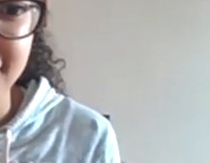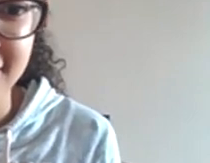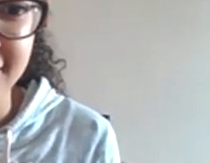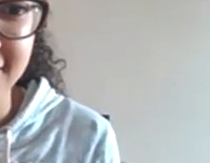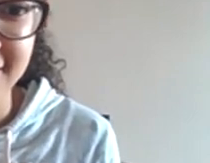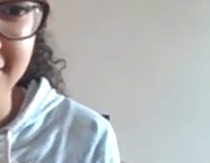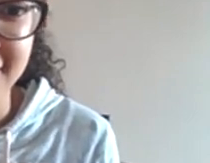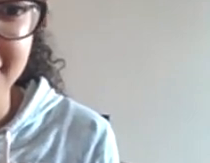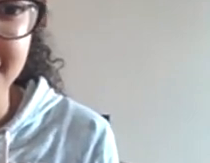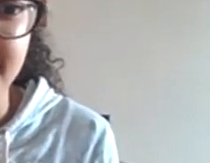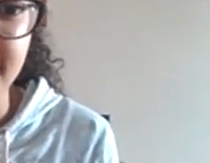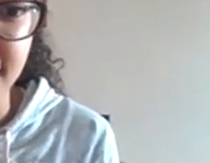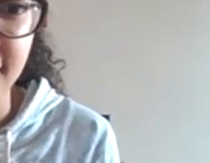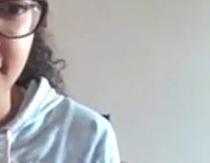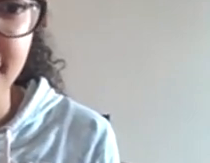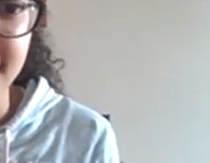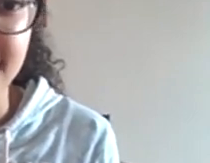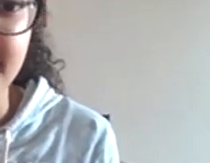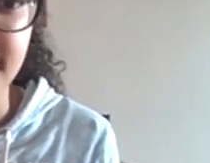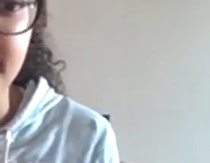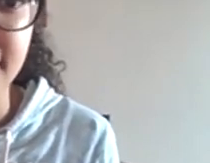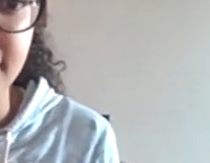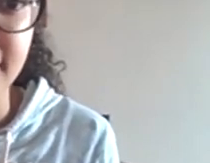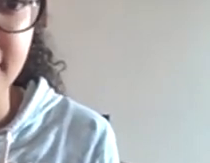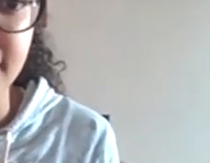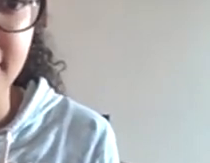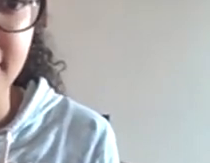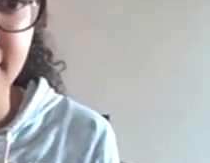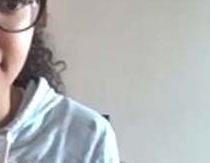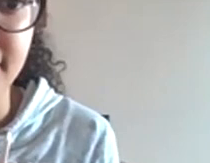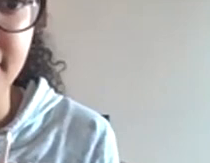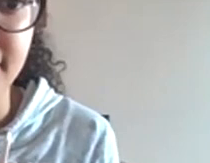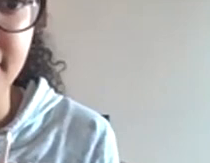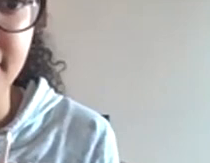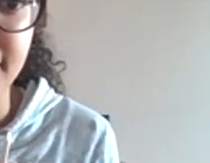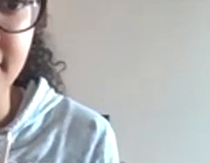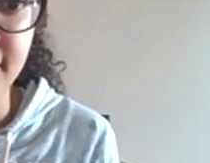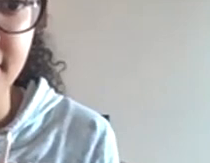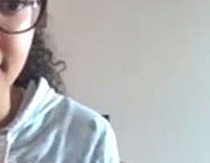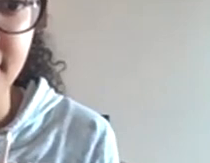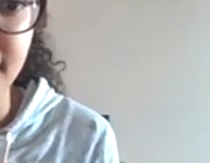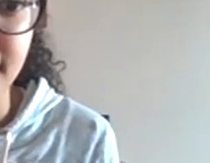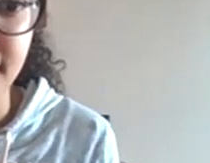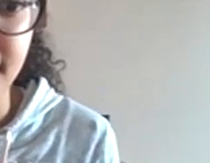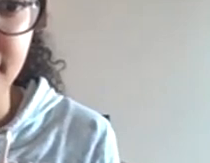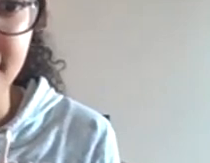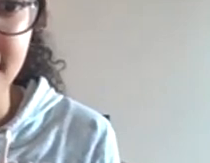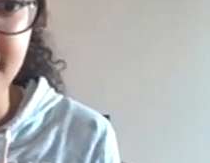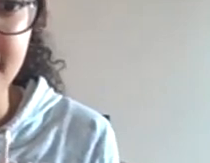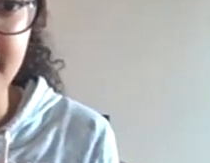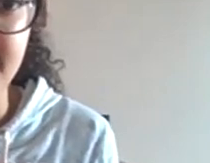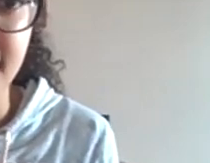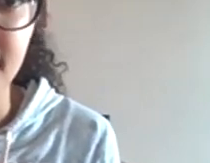it ready for Thursday, just to let you know. Okay, so the assignment will be due by the end of more Sunday. Than 2 days.